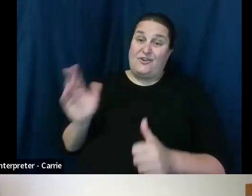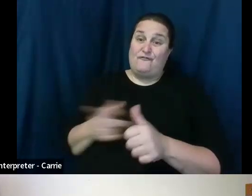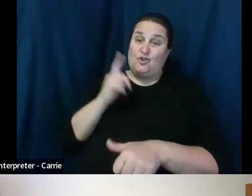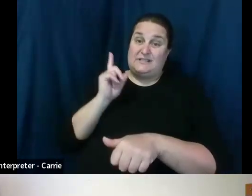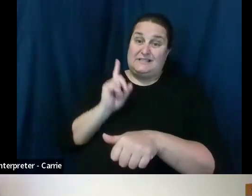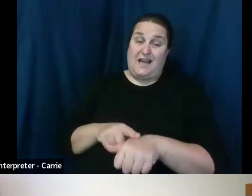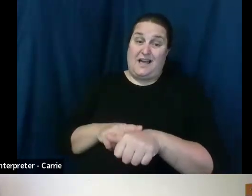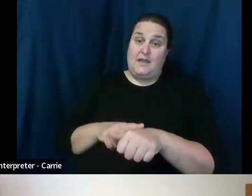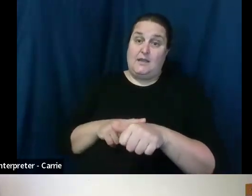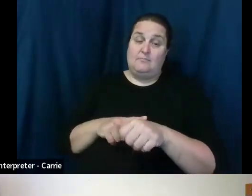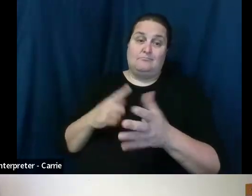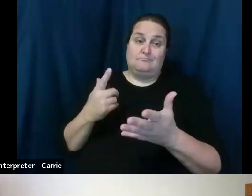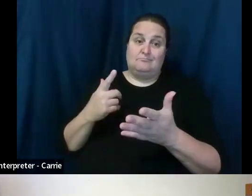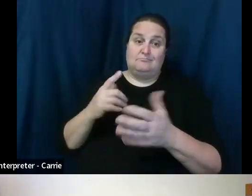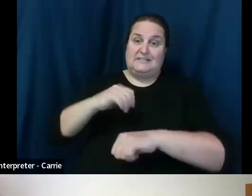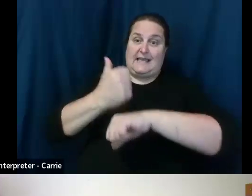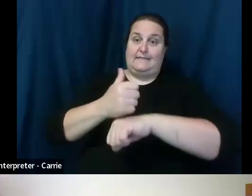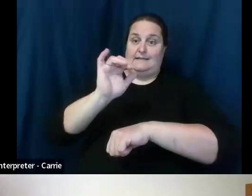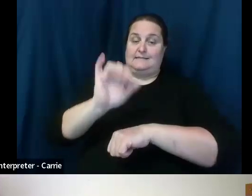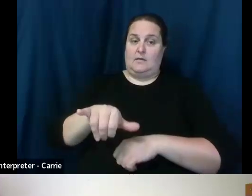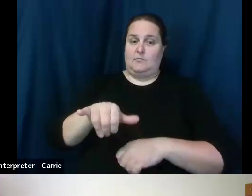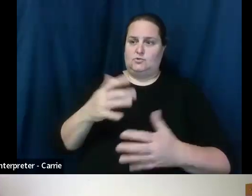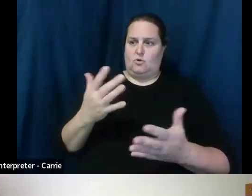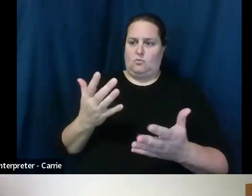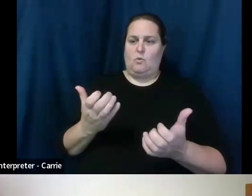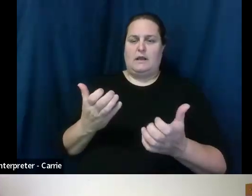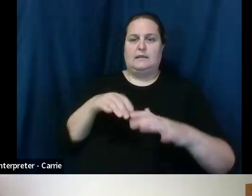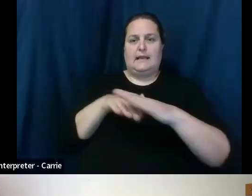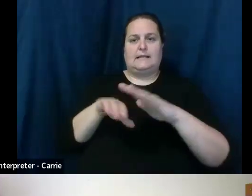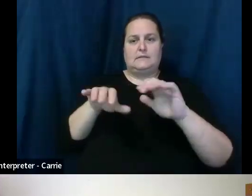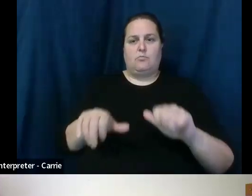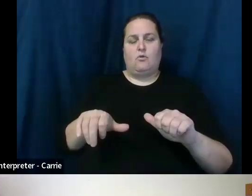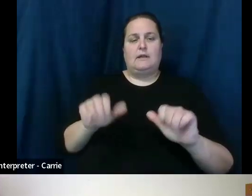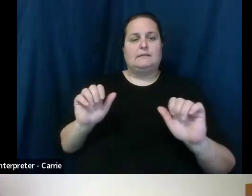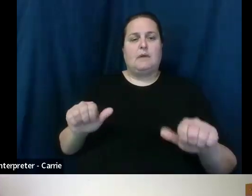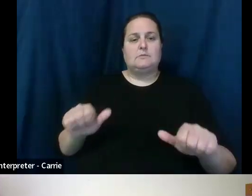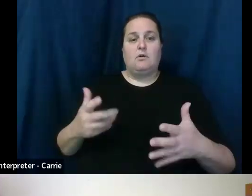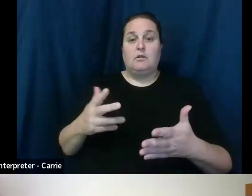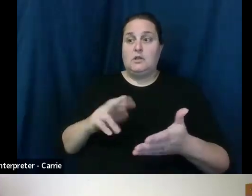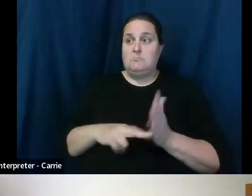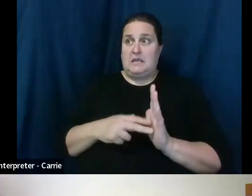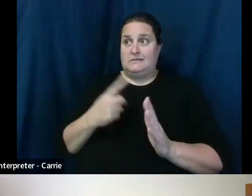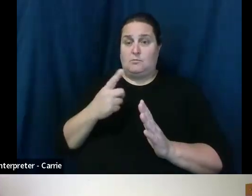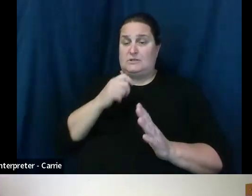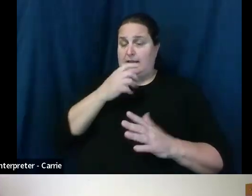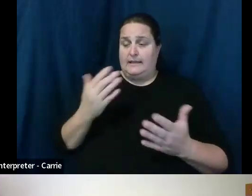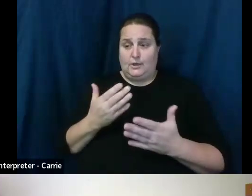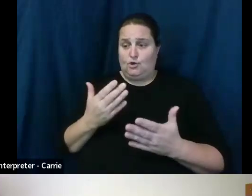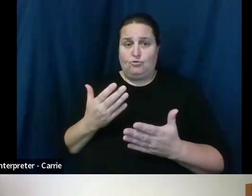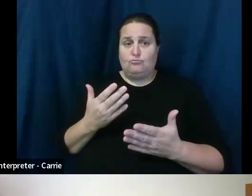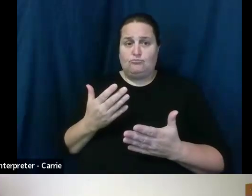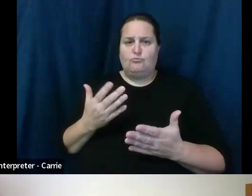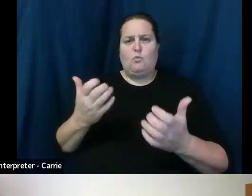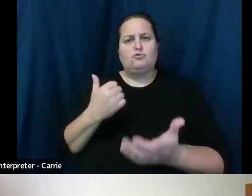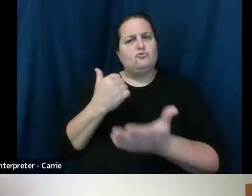like this. And so we want to make sure that we're making it as accessible for everybody as possible. And so that means if somebody's not here, we want to make sure they still have